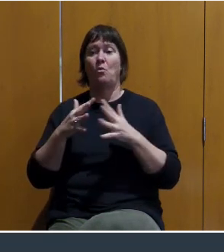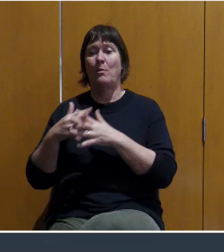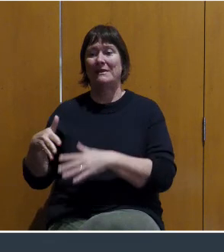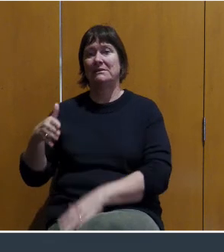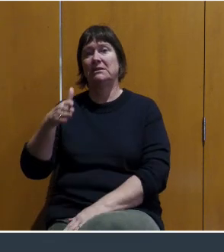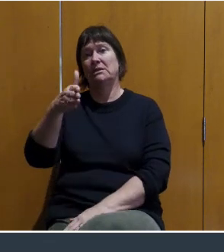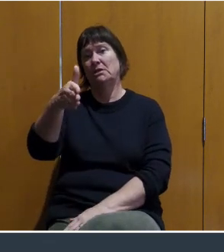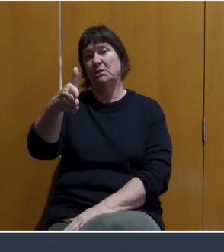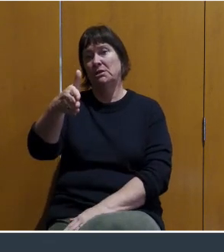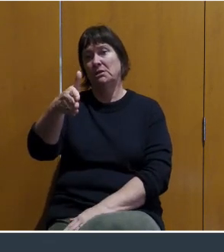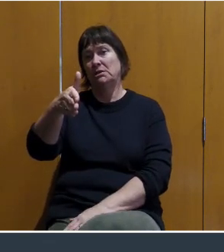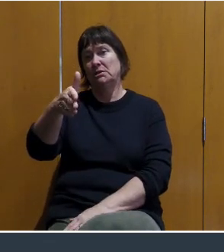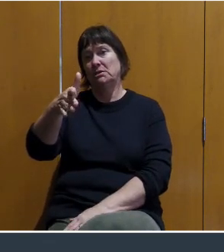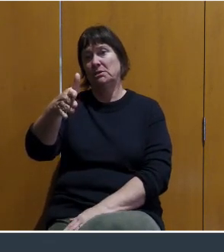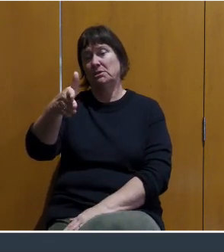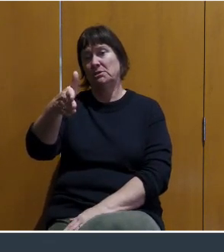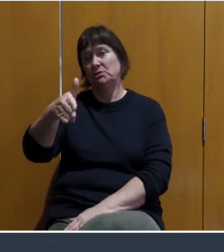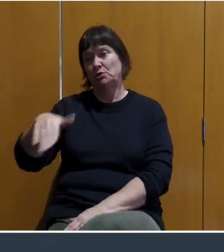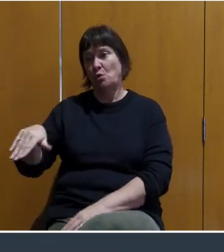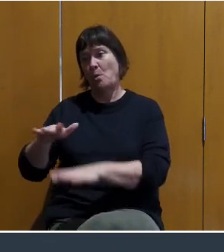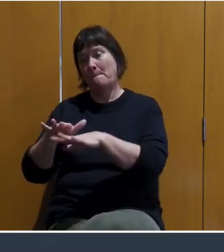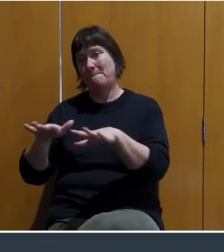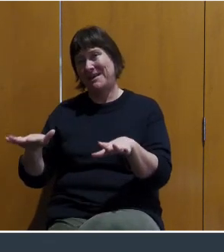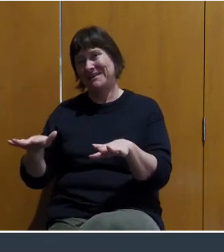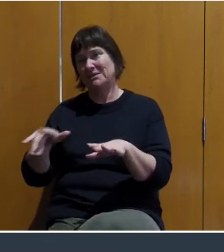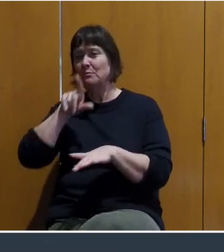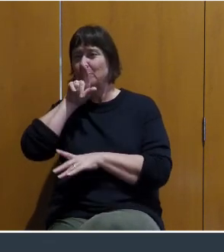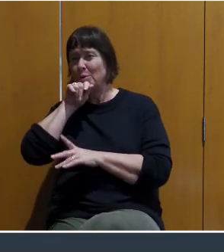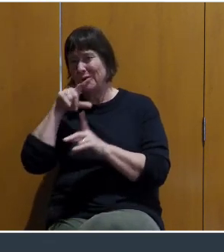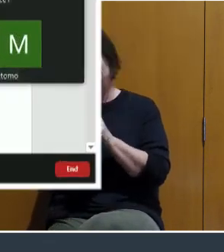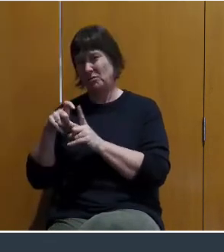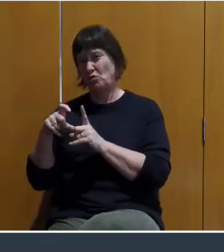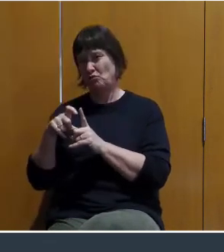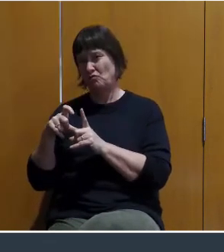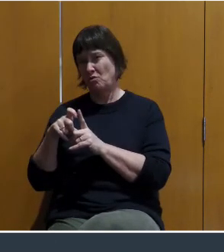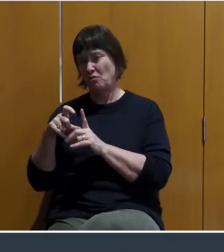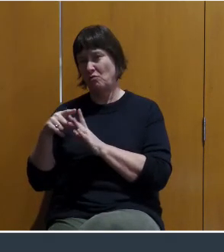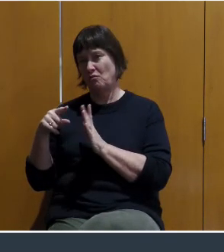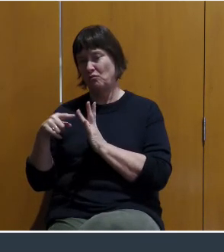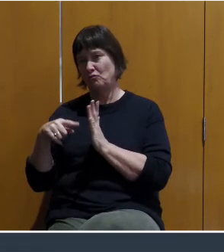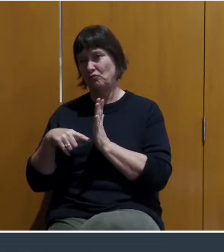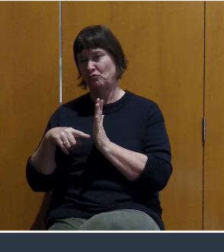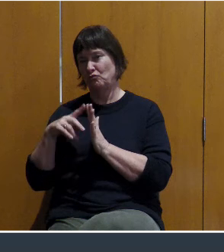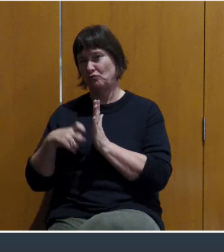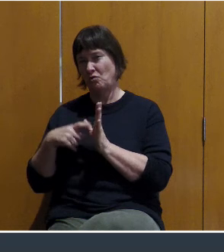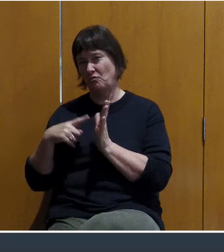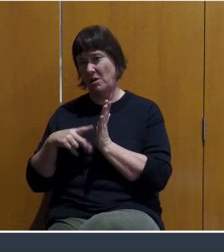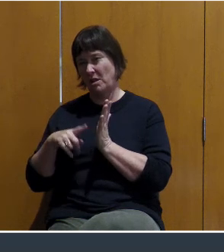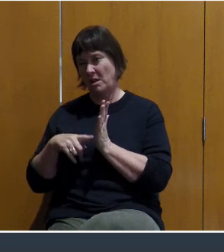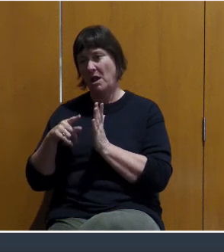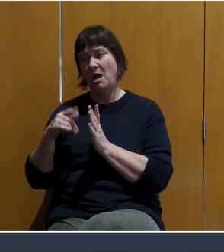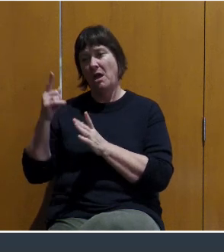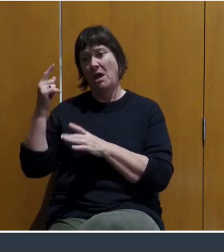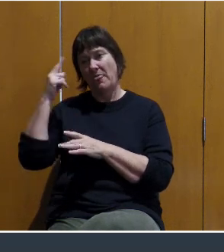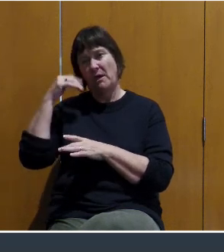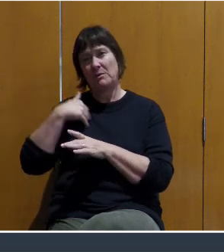Beach doctoral area, and actually just instruct that we find out, and then once we